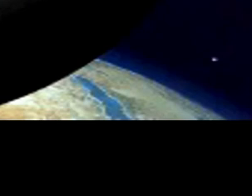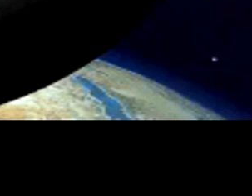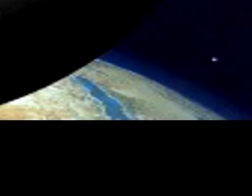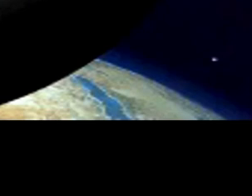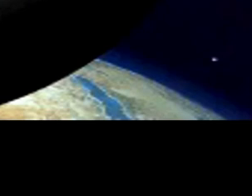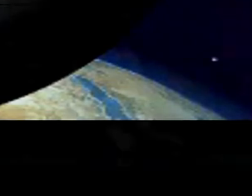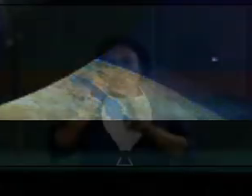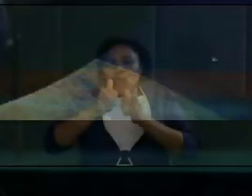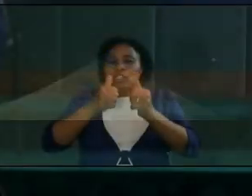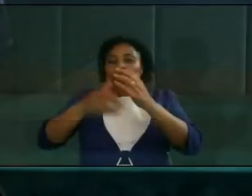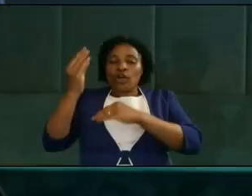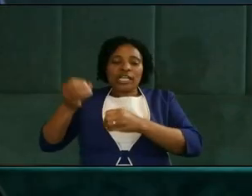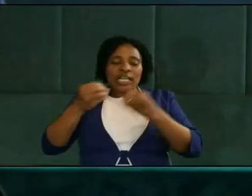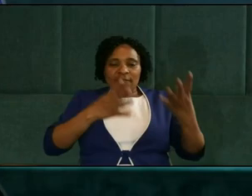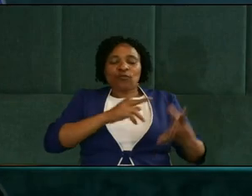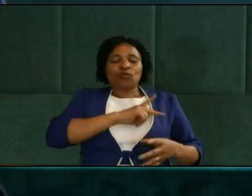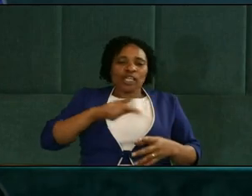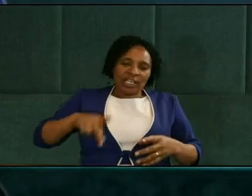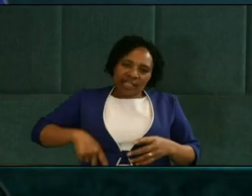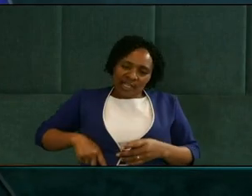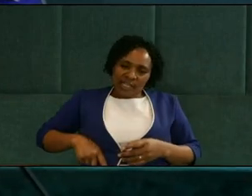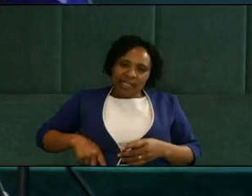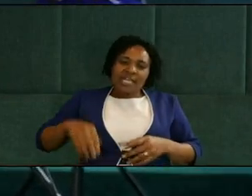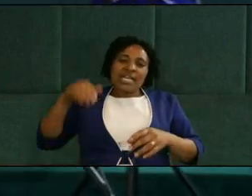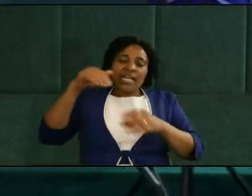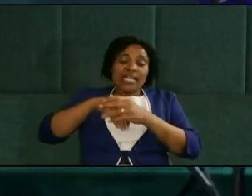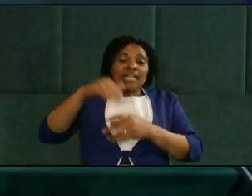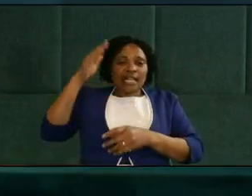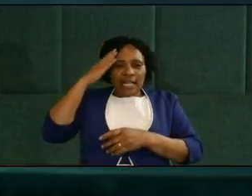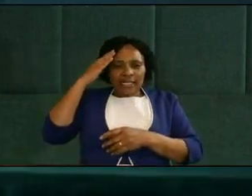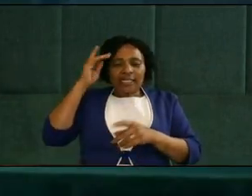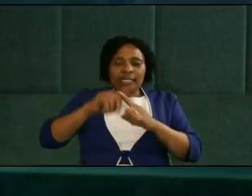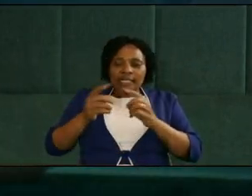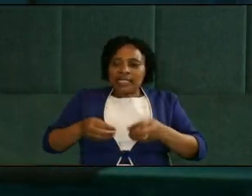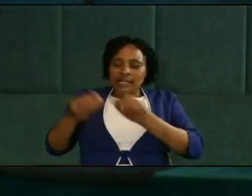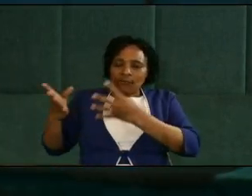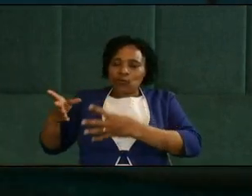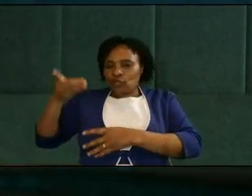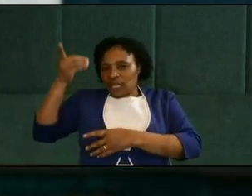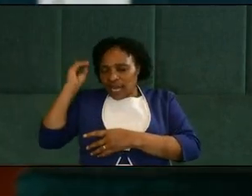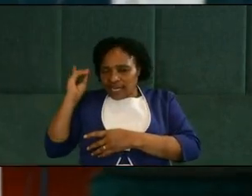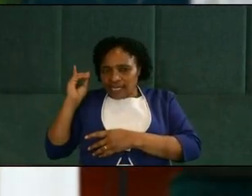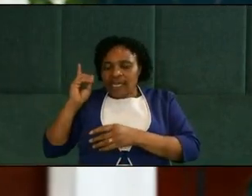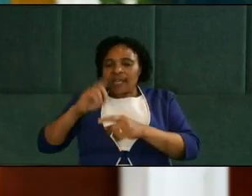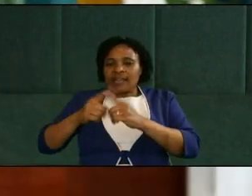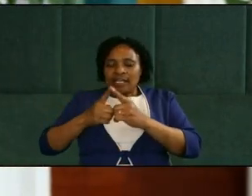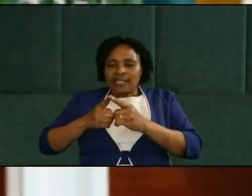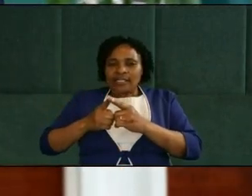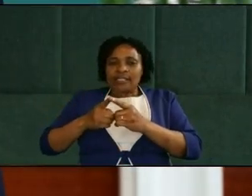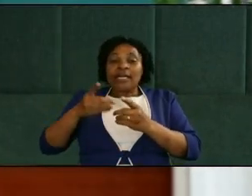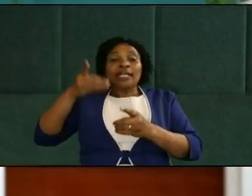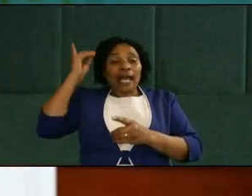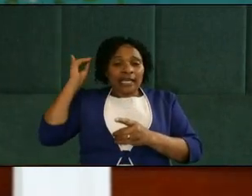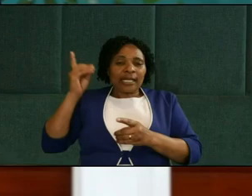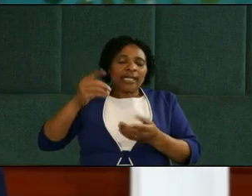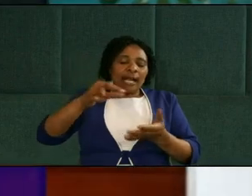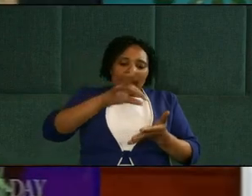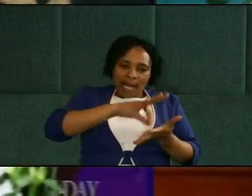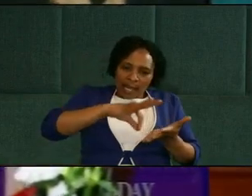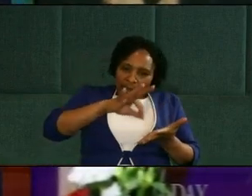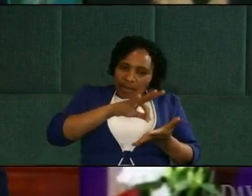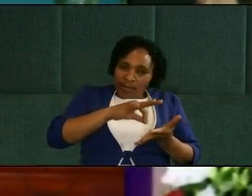gave Nebuchadnezzar, took it back out of his head, and gave it to Daniel. And Daniel recorded for people